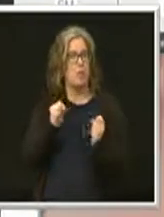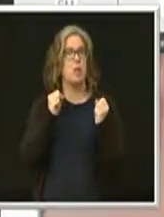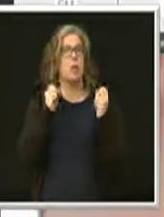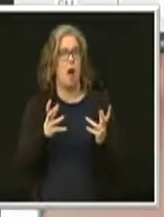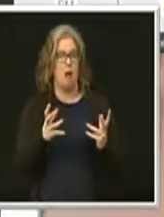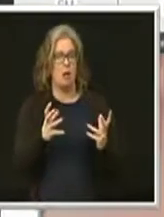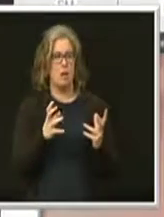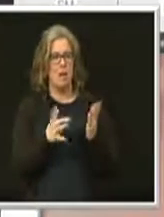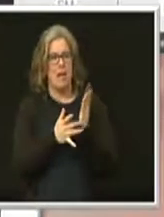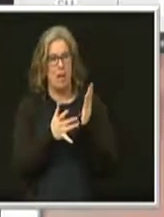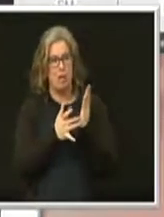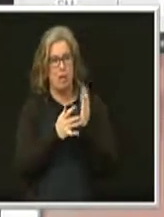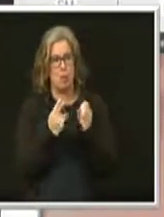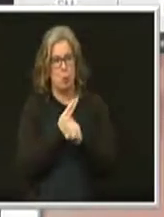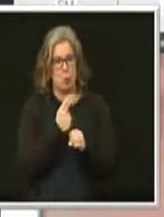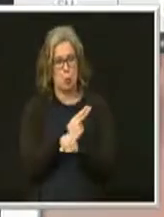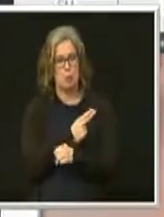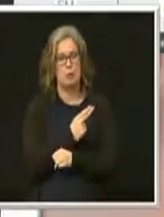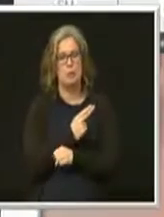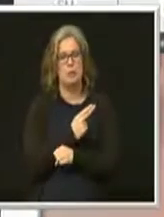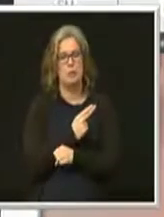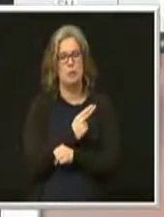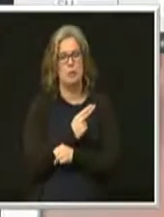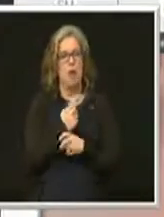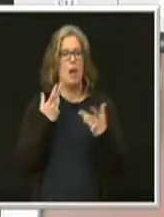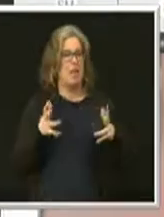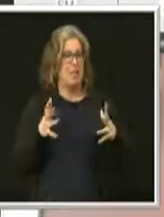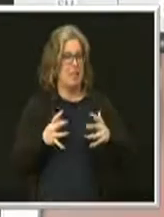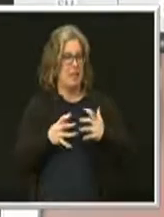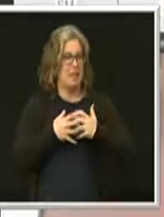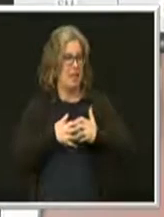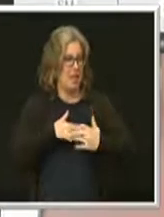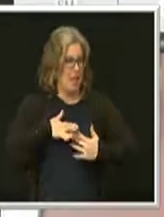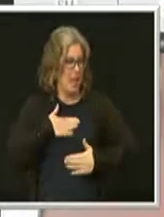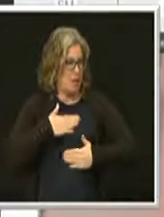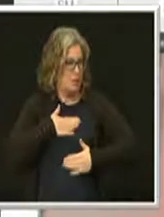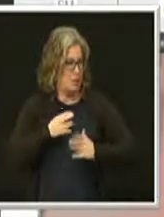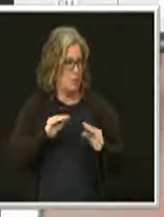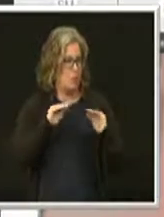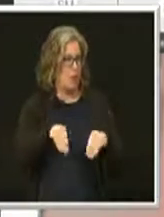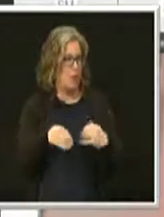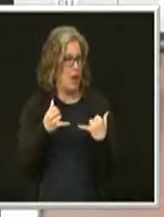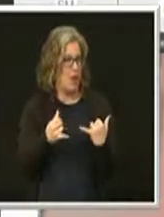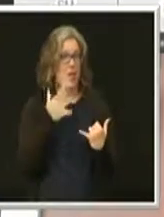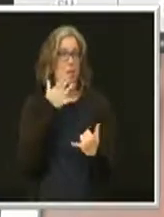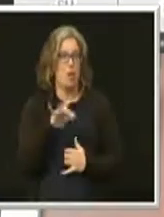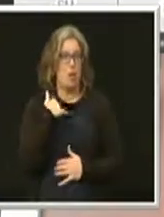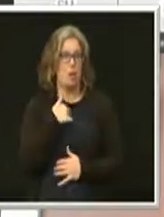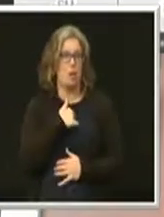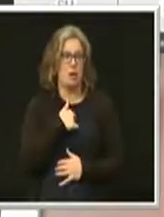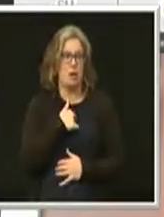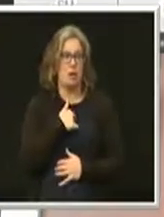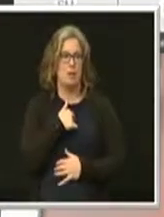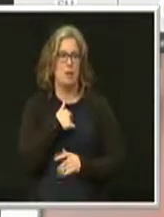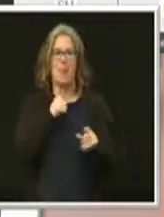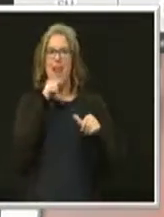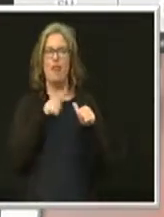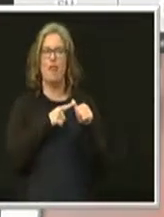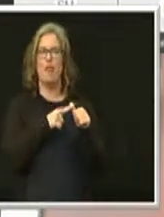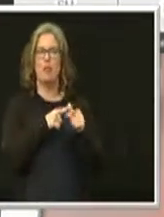of technology being used on existing ventilators that are being put out there right now that fortunately we're kind of not in the first wave